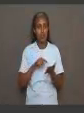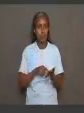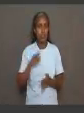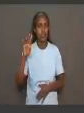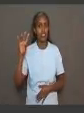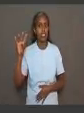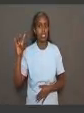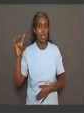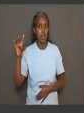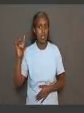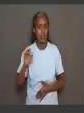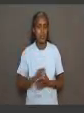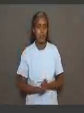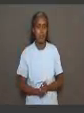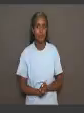14.7.